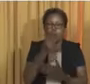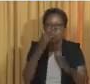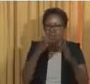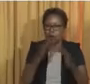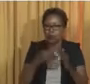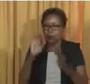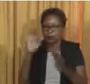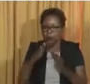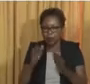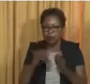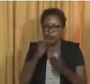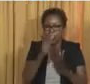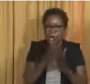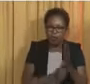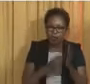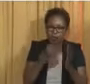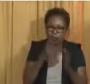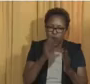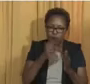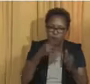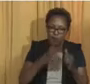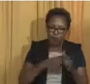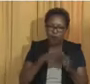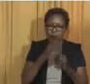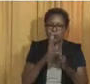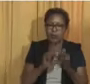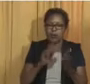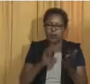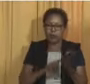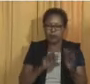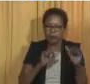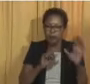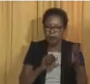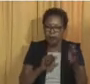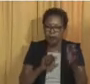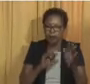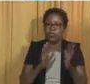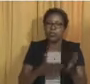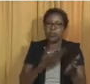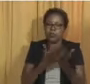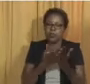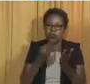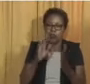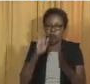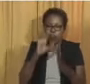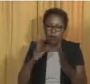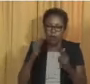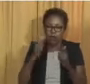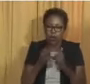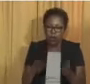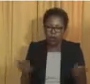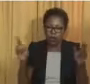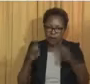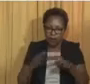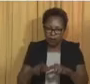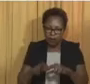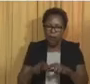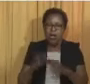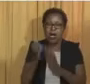Article 257(10). Fifth, subjection of the bill to a referendum in terms of Article